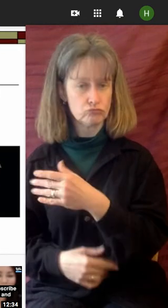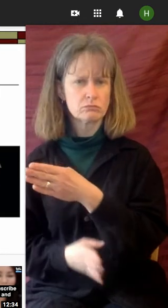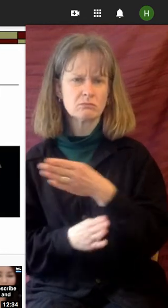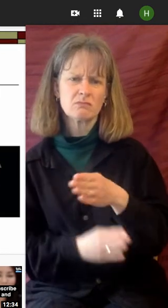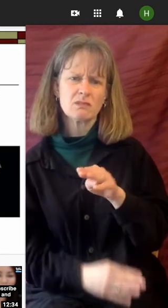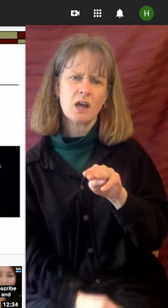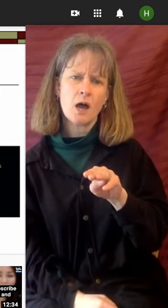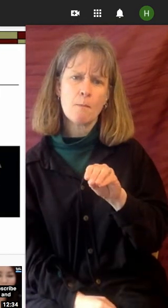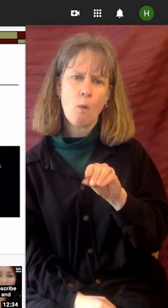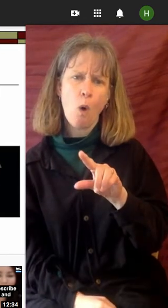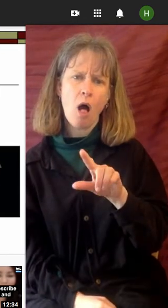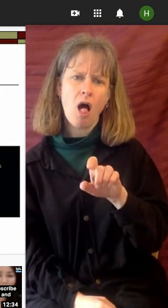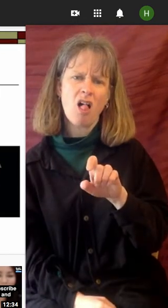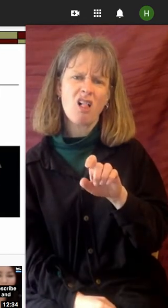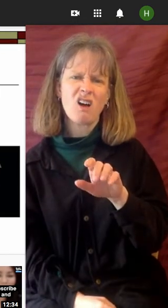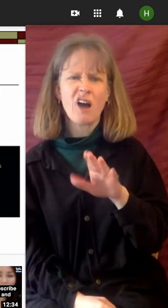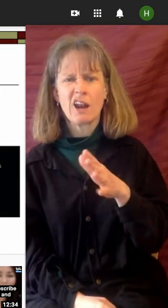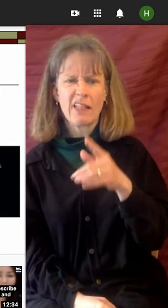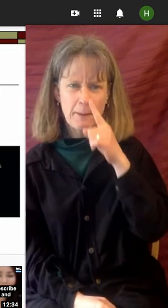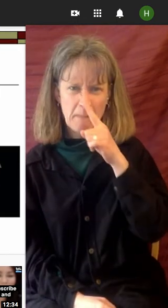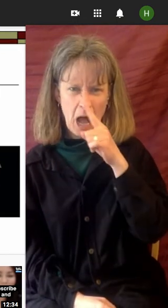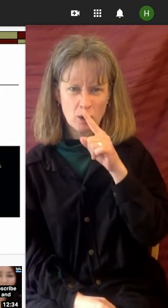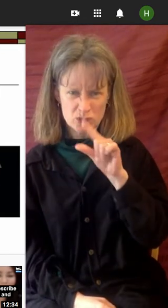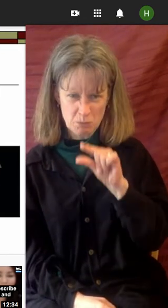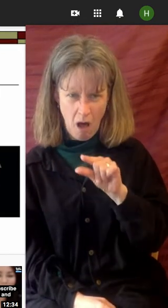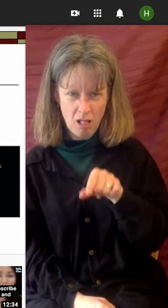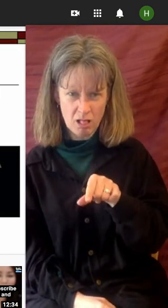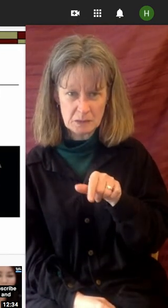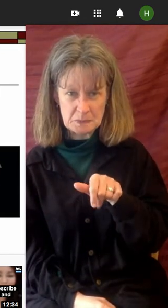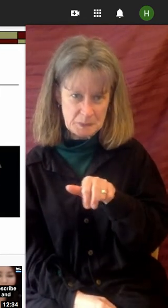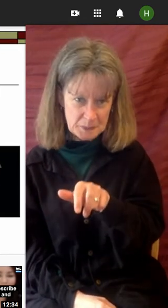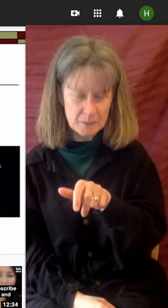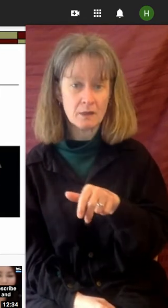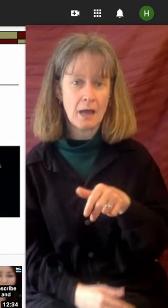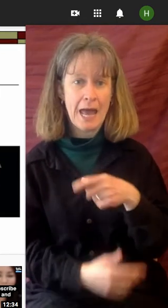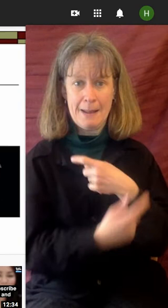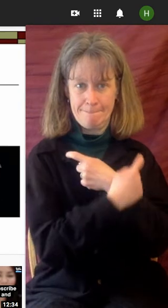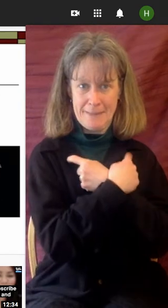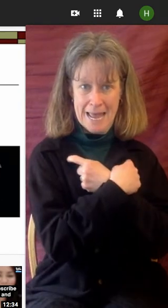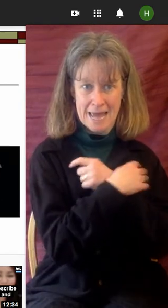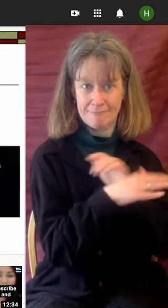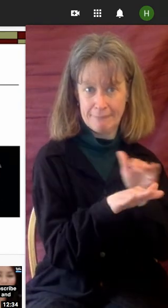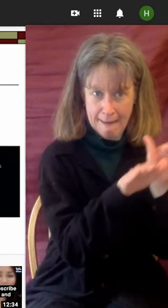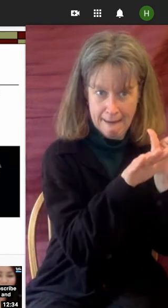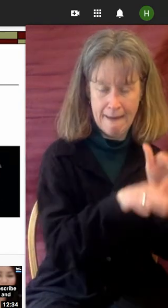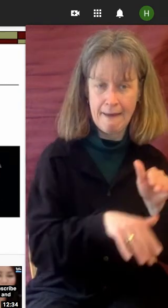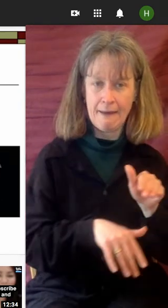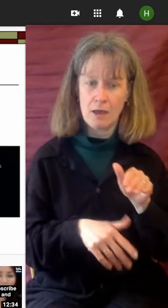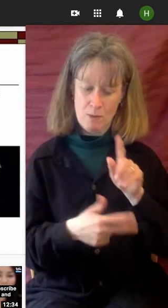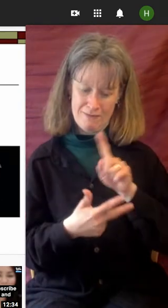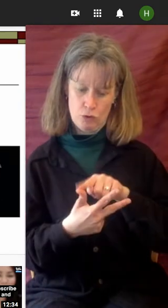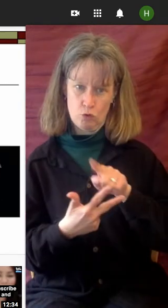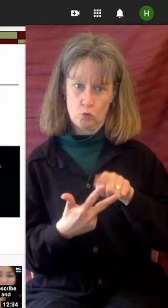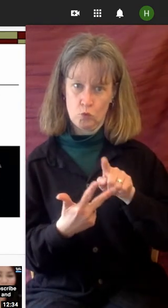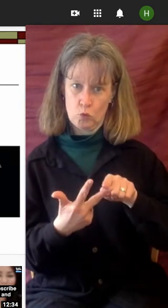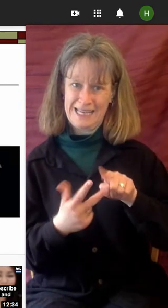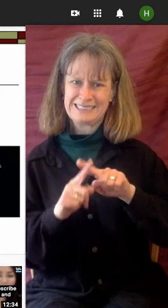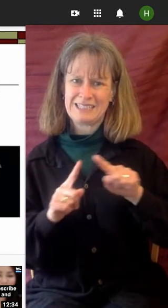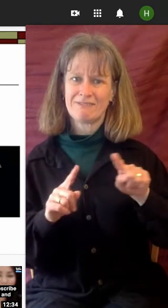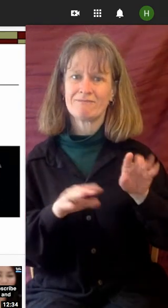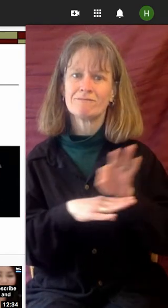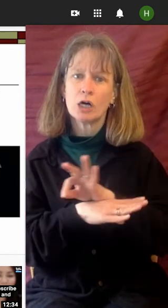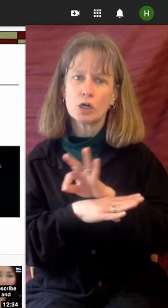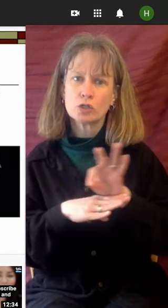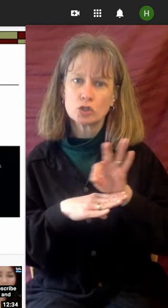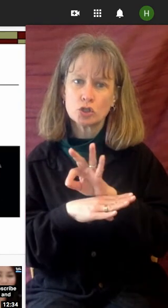digs in the ground, and a bat. We have 3 different functions for our hands,